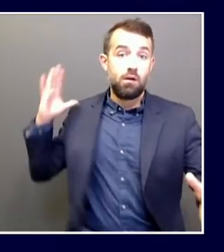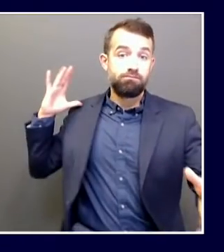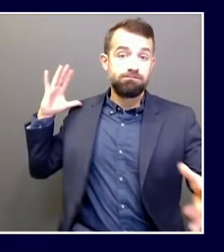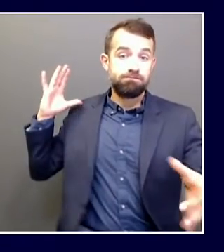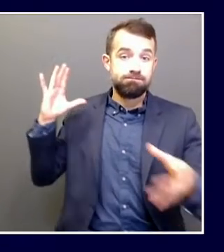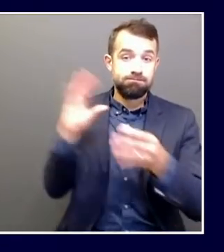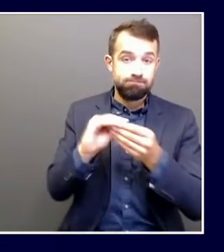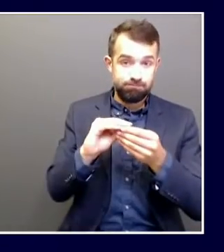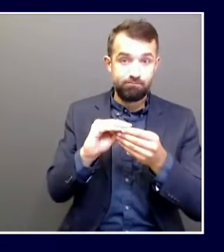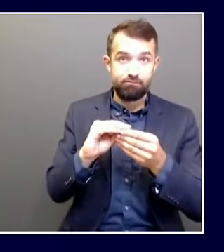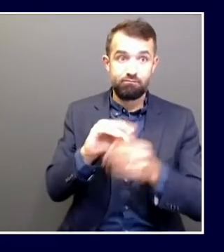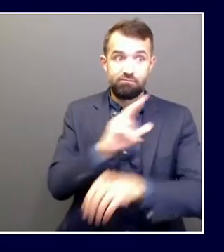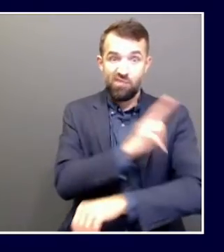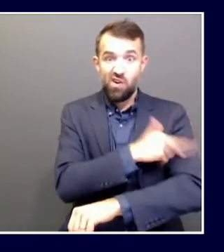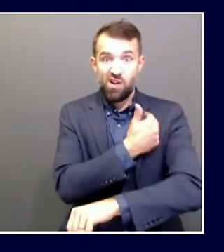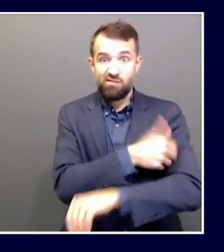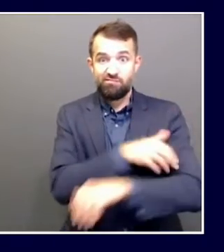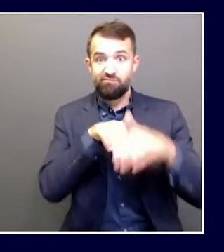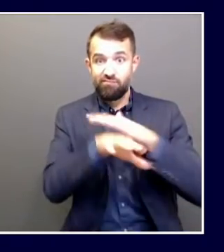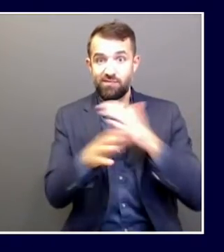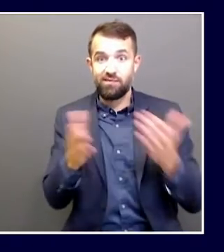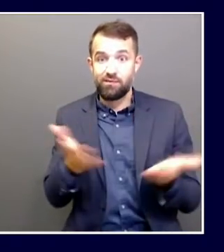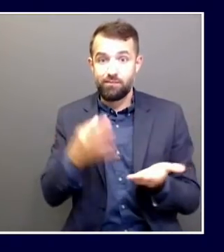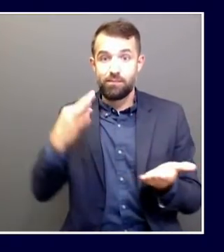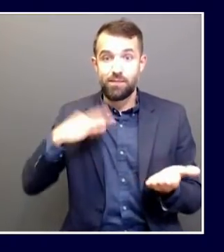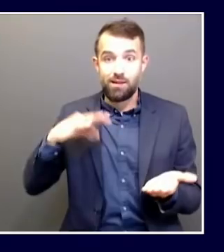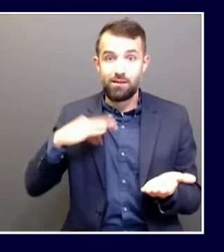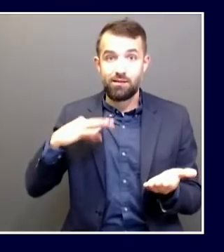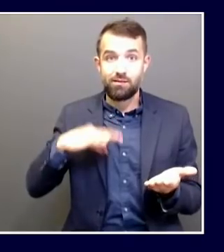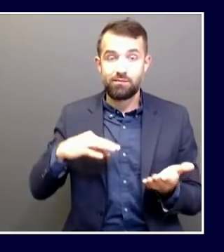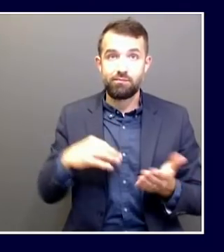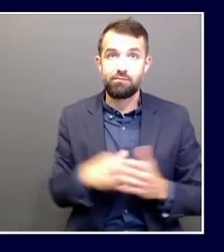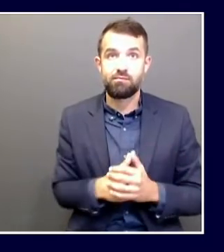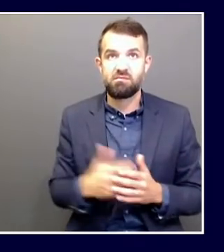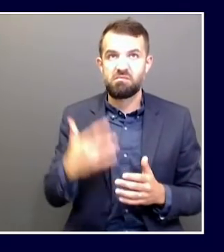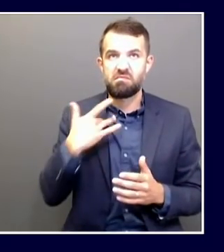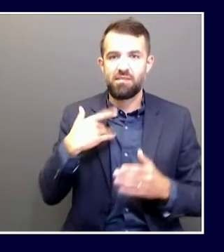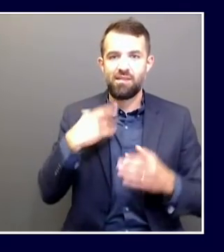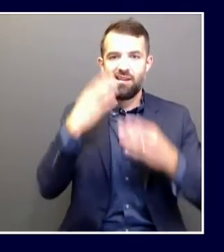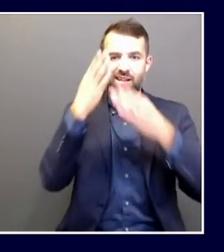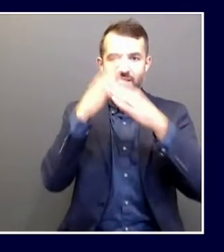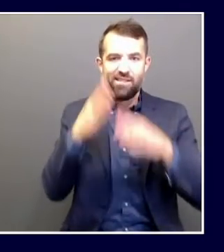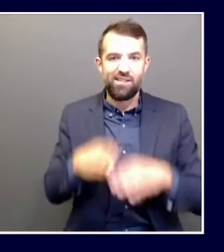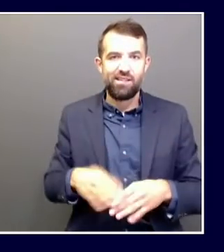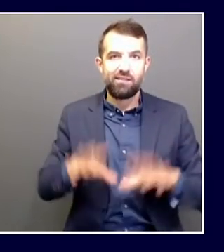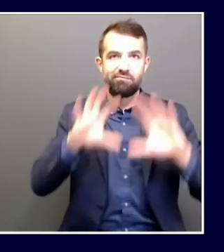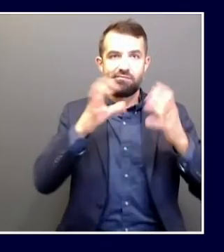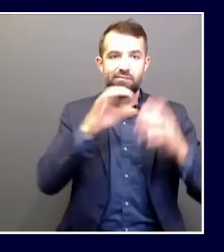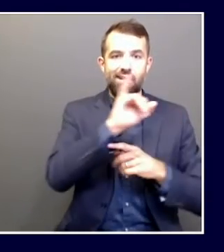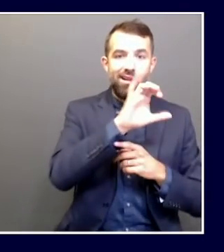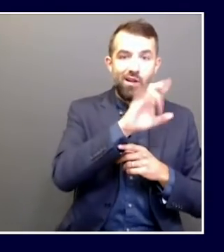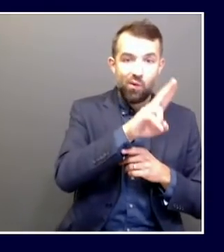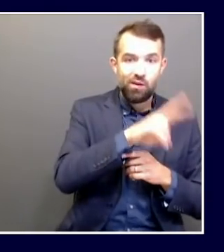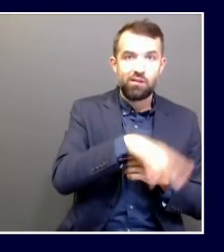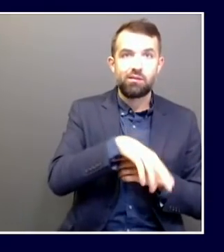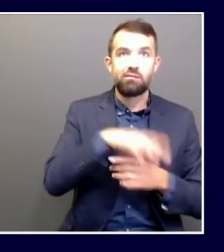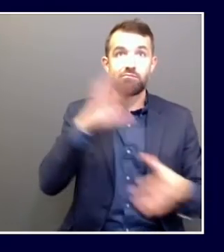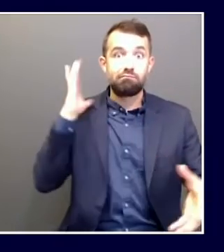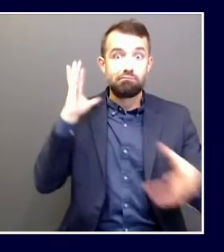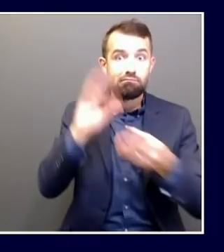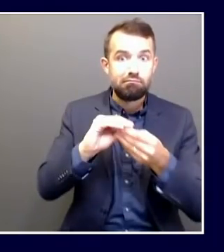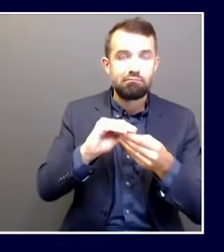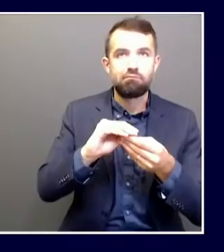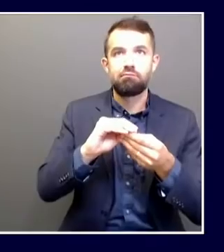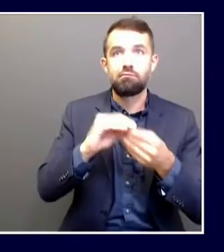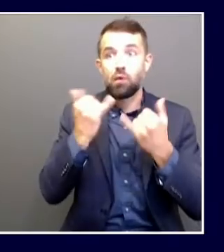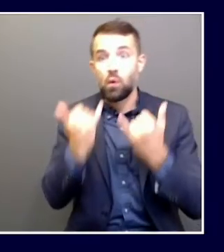we break it down by things like ICUs, cumulatively and current, and so on and so forth. As of right